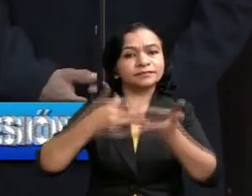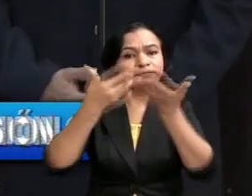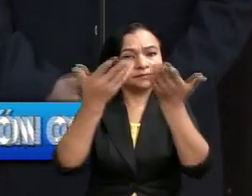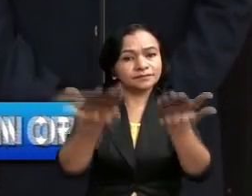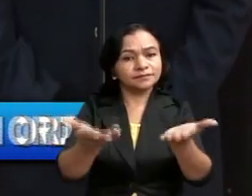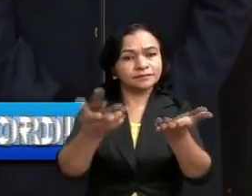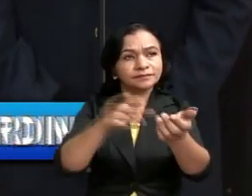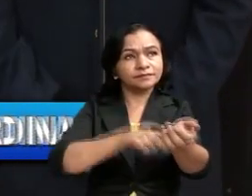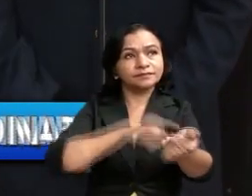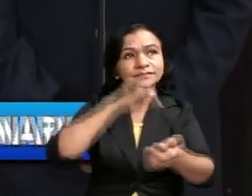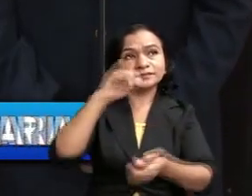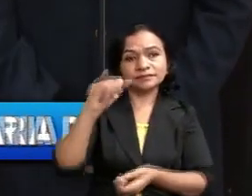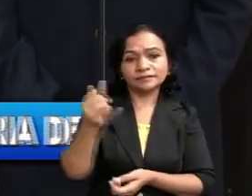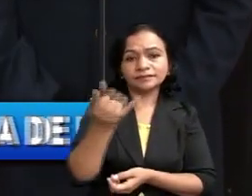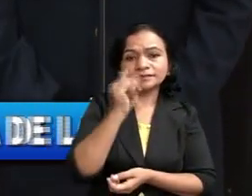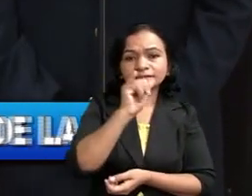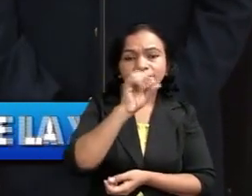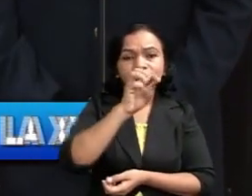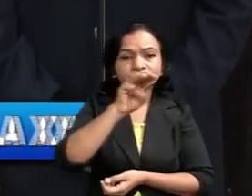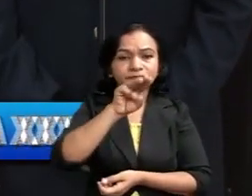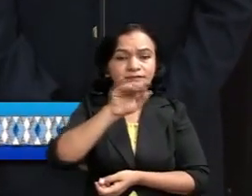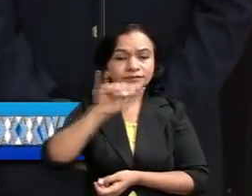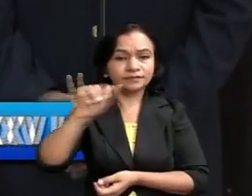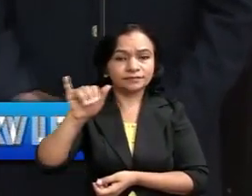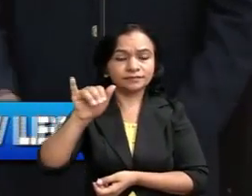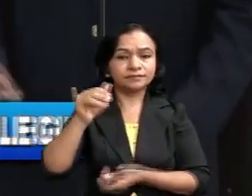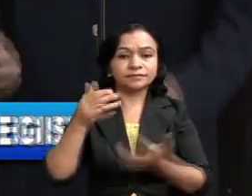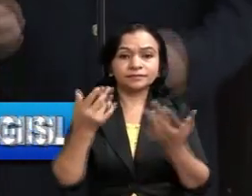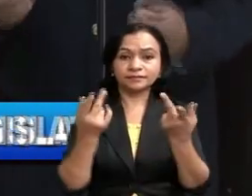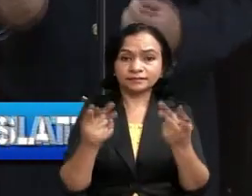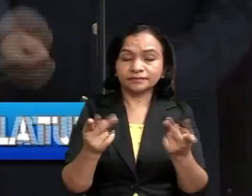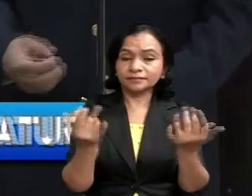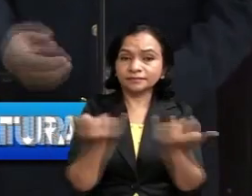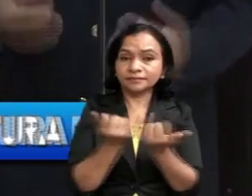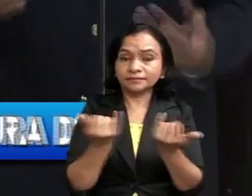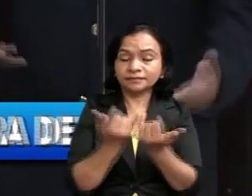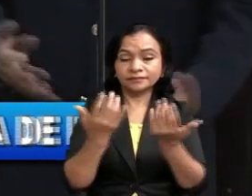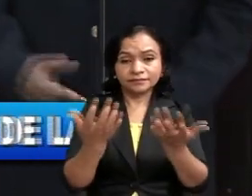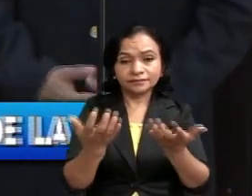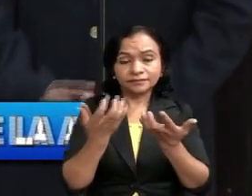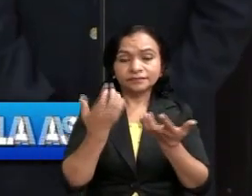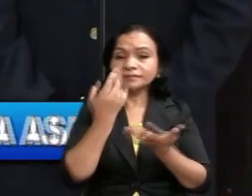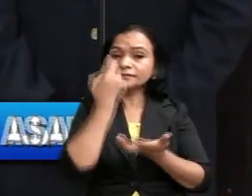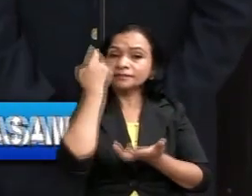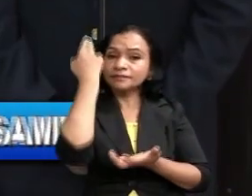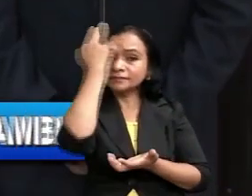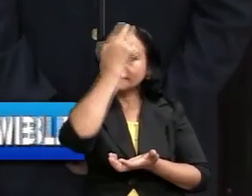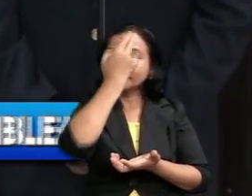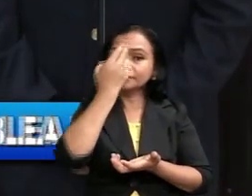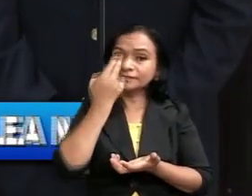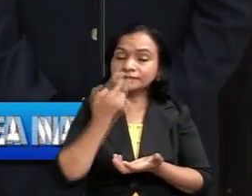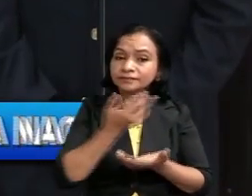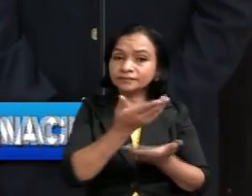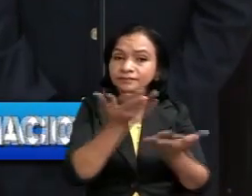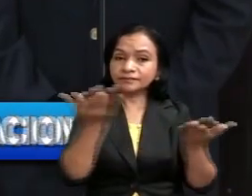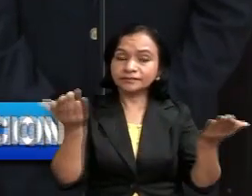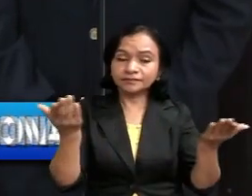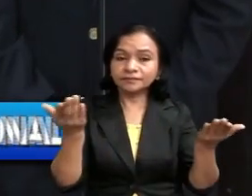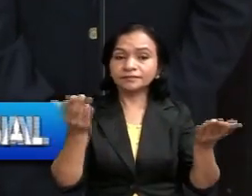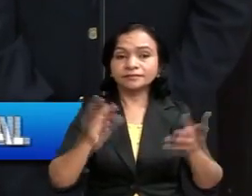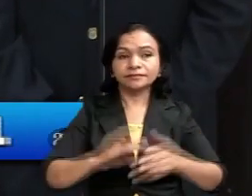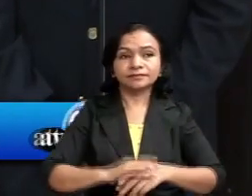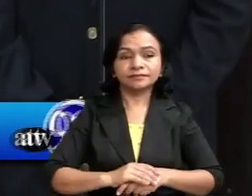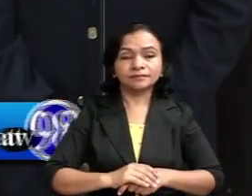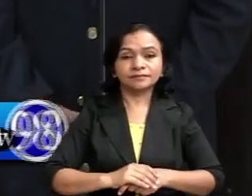del hermano Jimmy Swagger. But I also came to ask you. Pero también vengo a preguntarle. You have a very